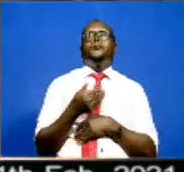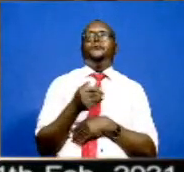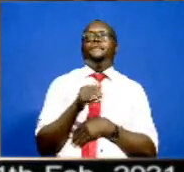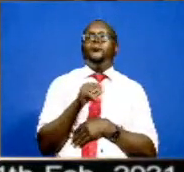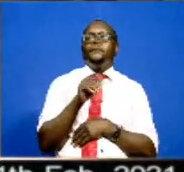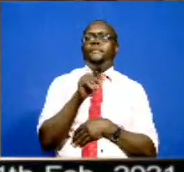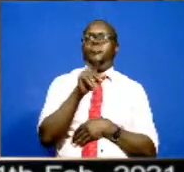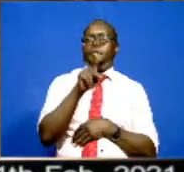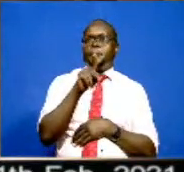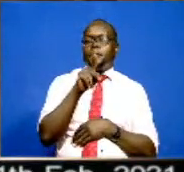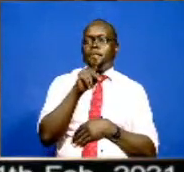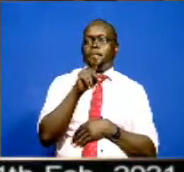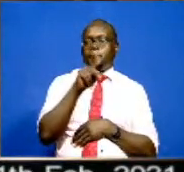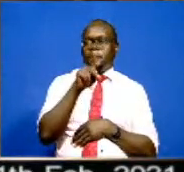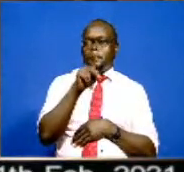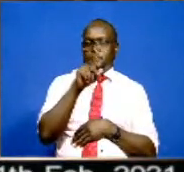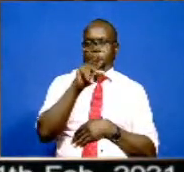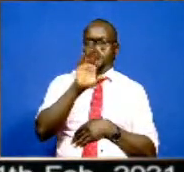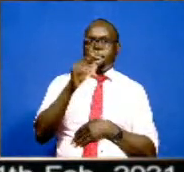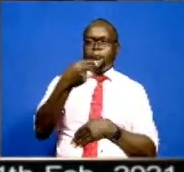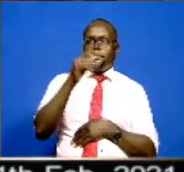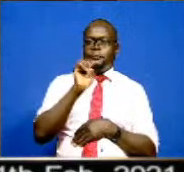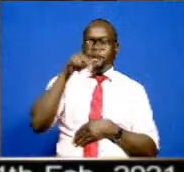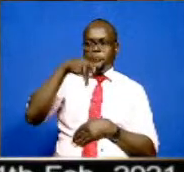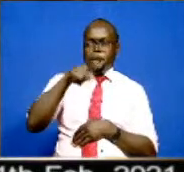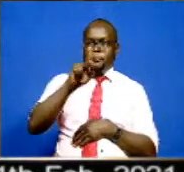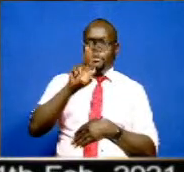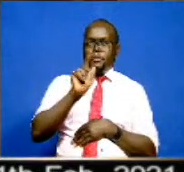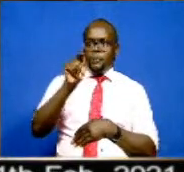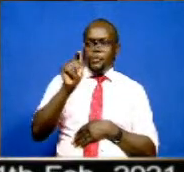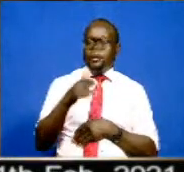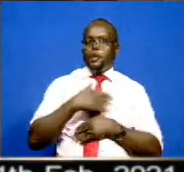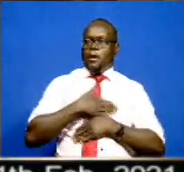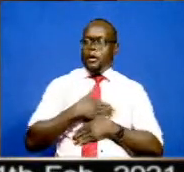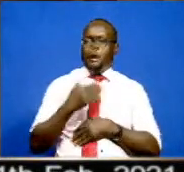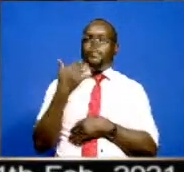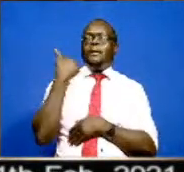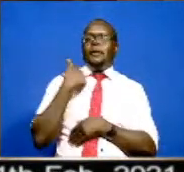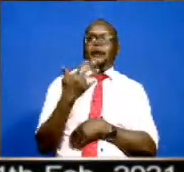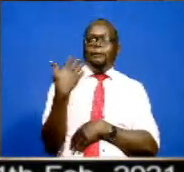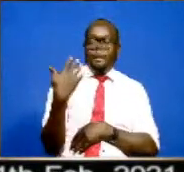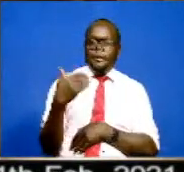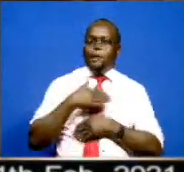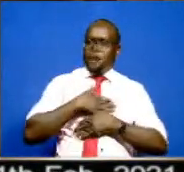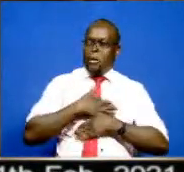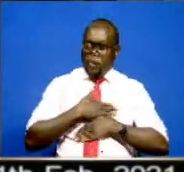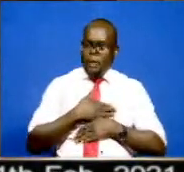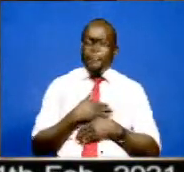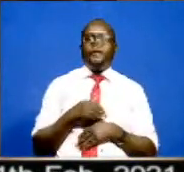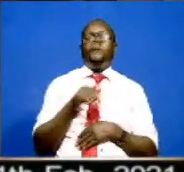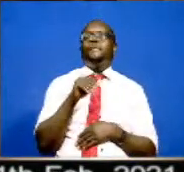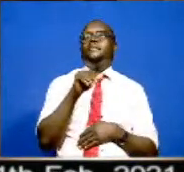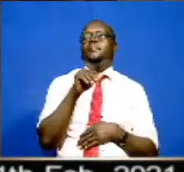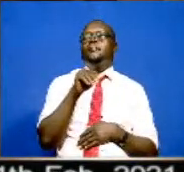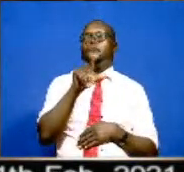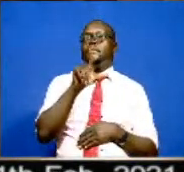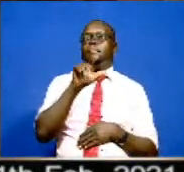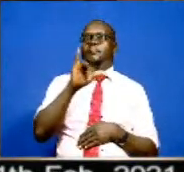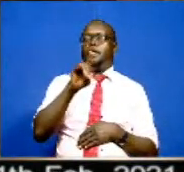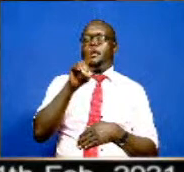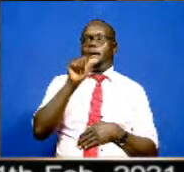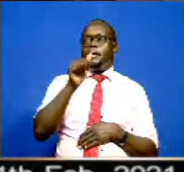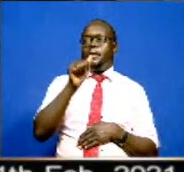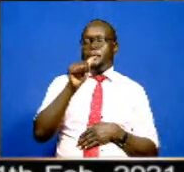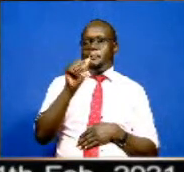Kamuren Chirchir Chepkut MP, the Honorable David Olesankok MP, the Honorable Lydia Haika Mnene